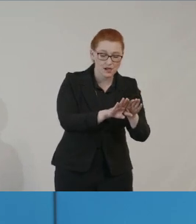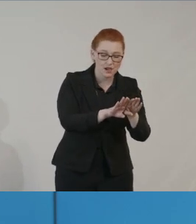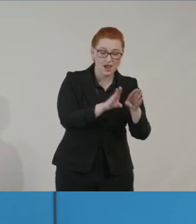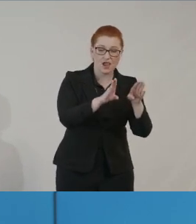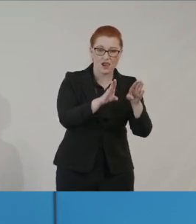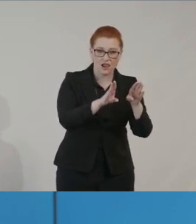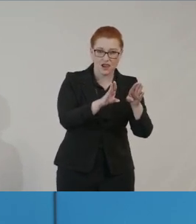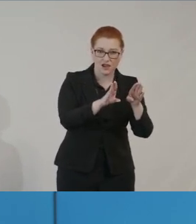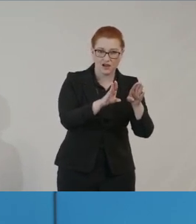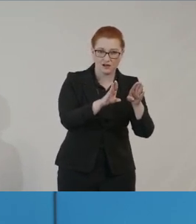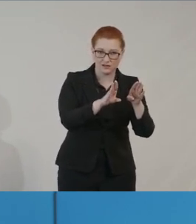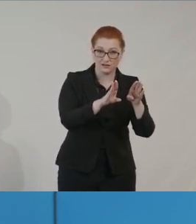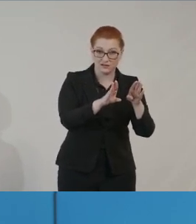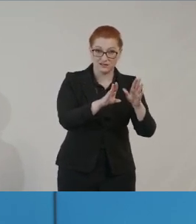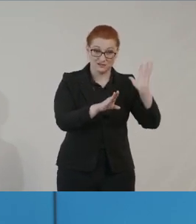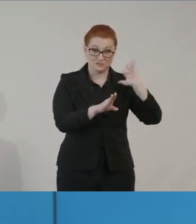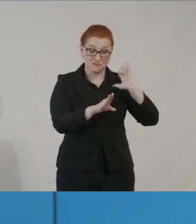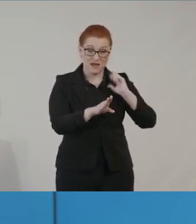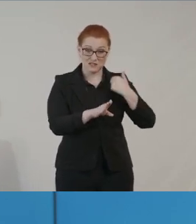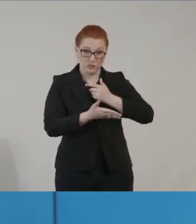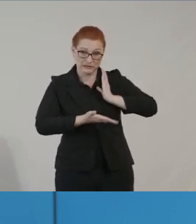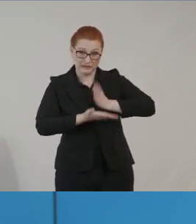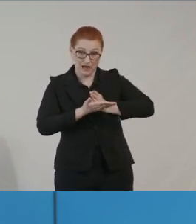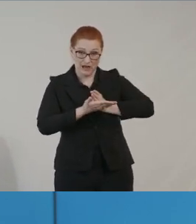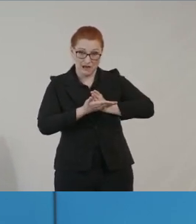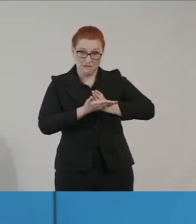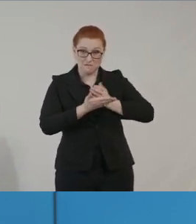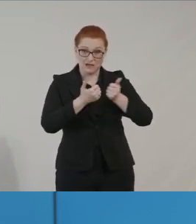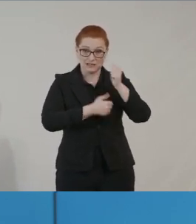that was stopped by executive order.